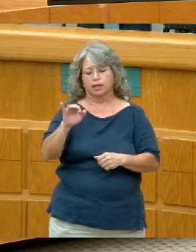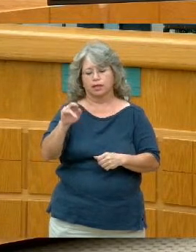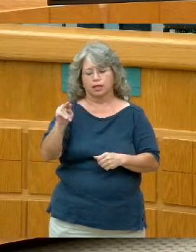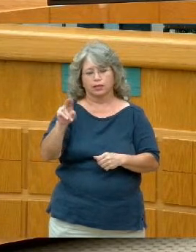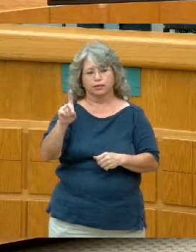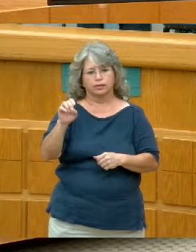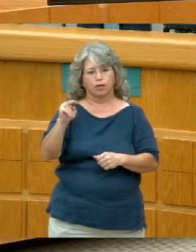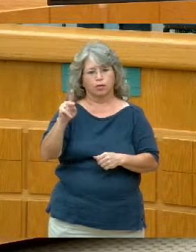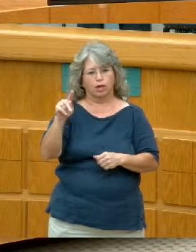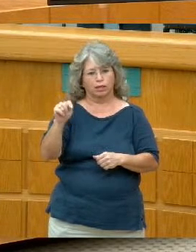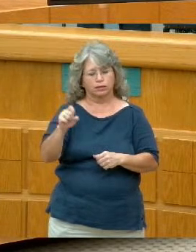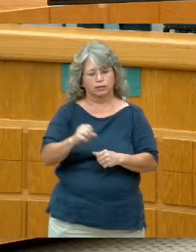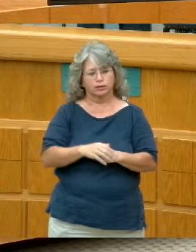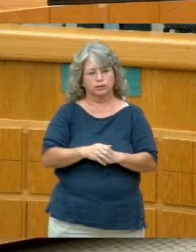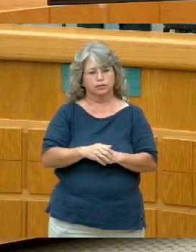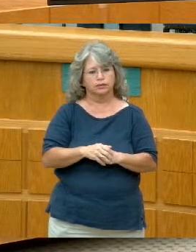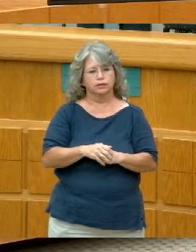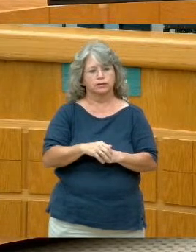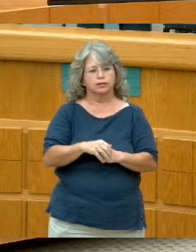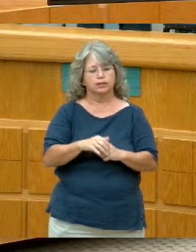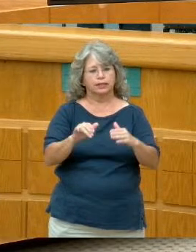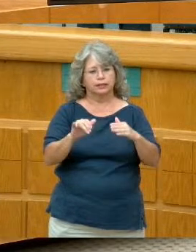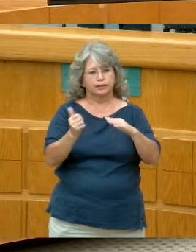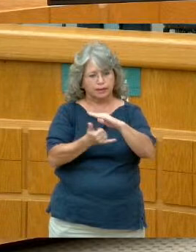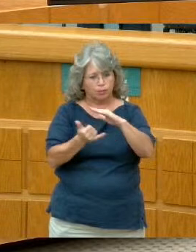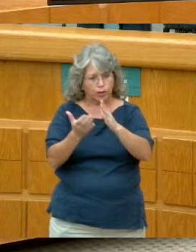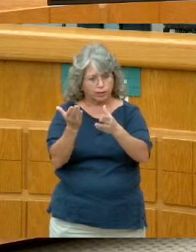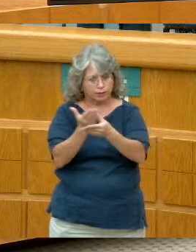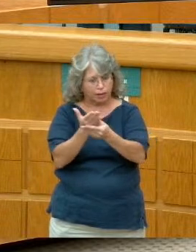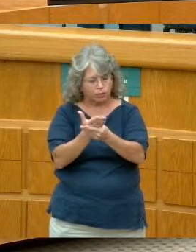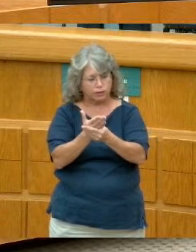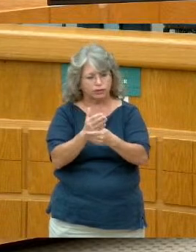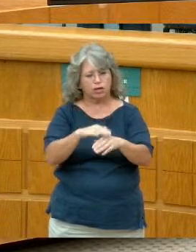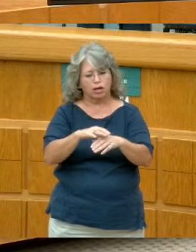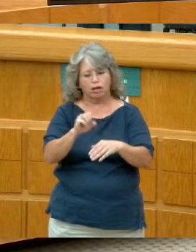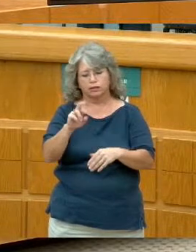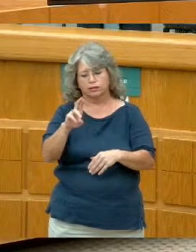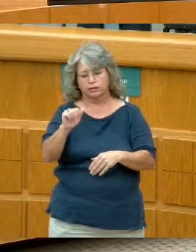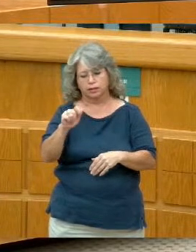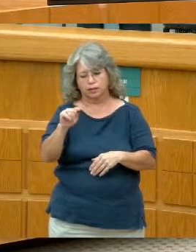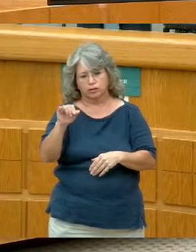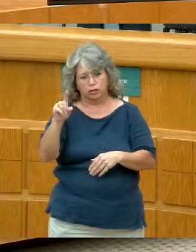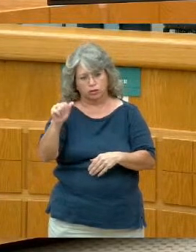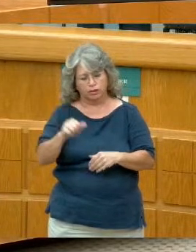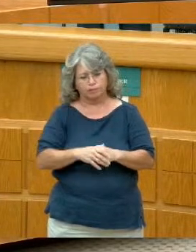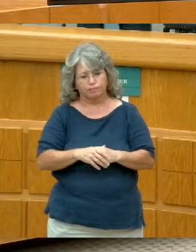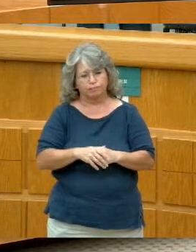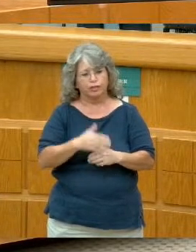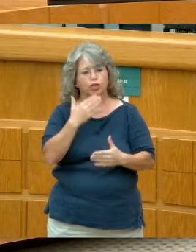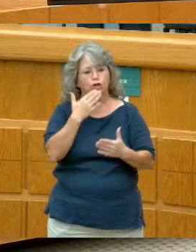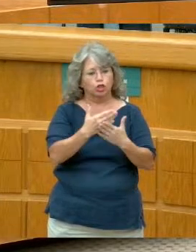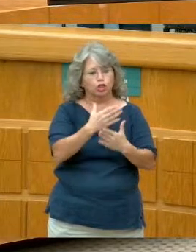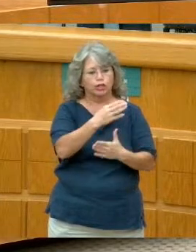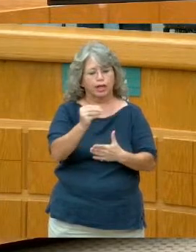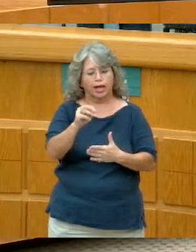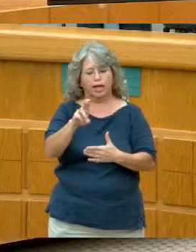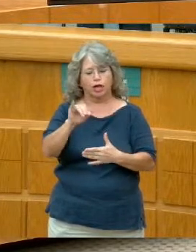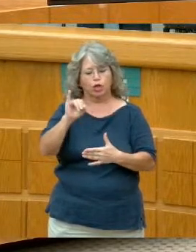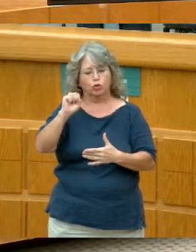Donuts, Subway, number 6871 at 5017 Saratoga, Good and Crisp Chicken,